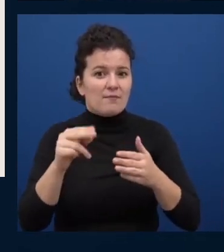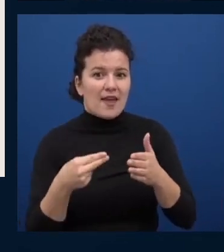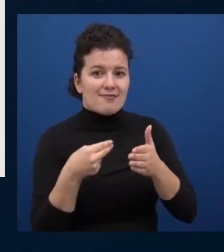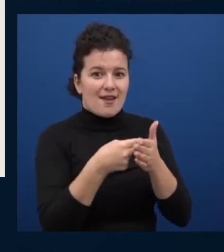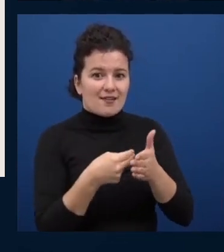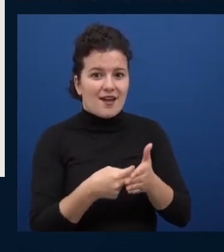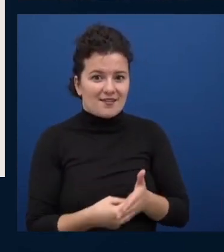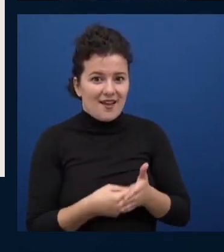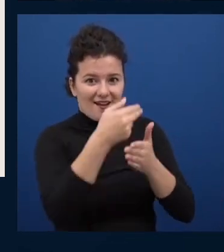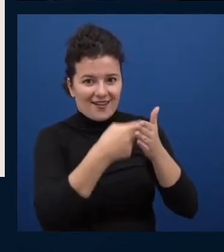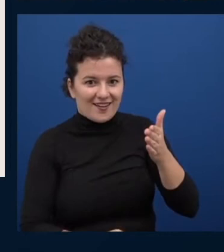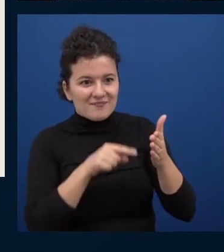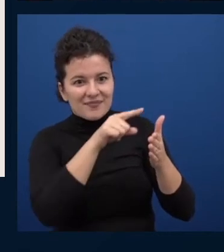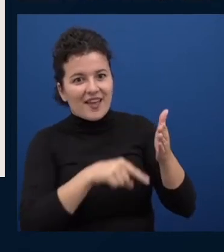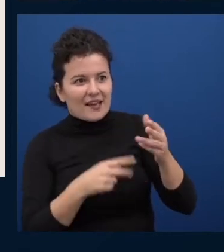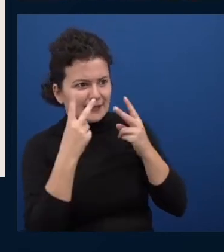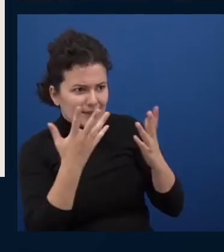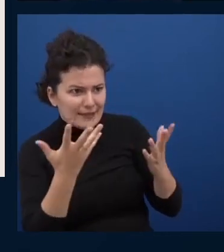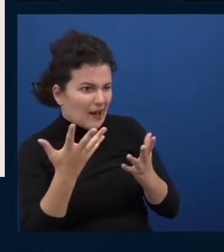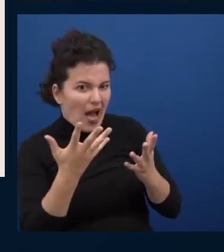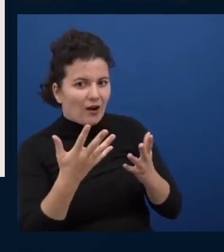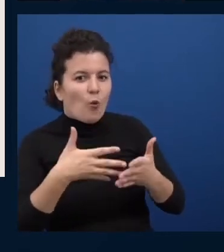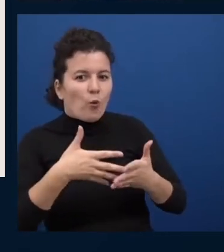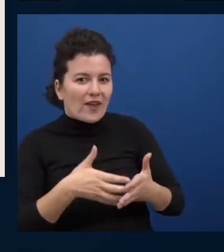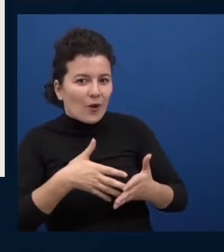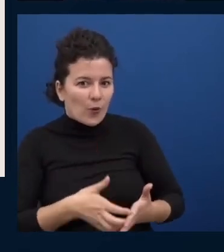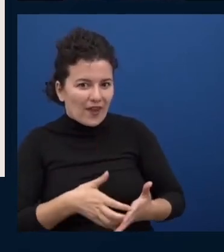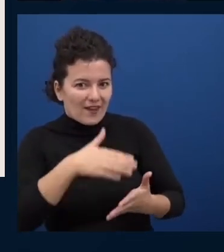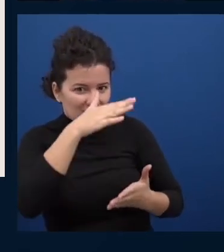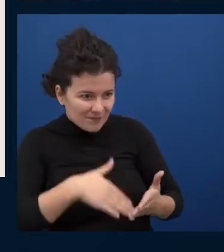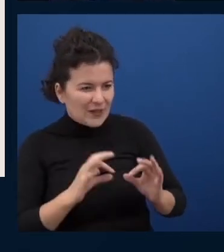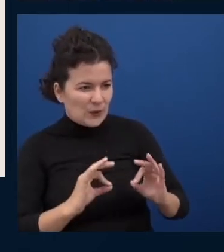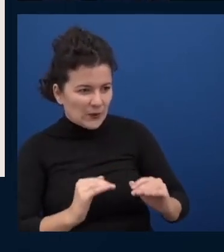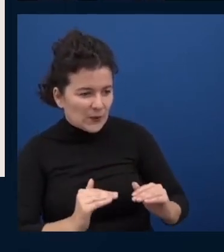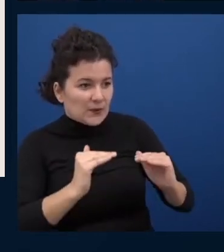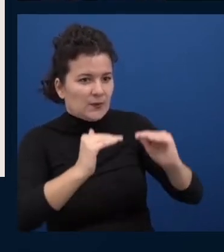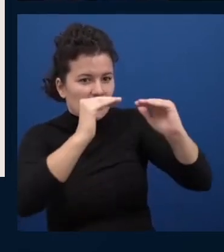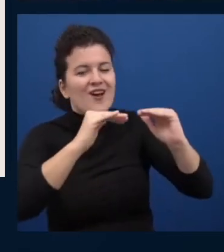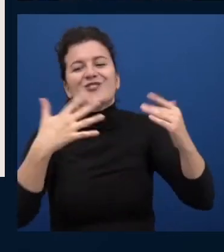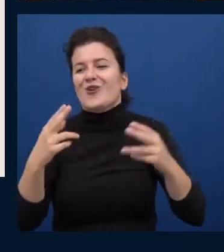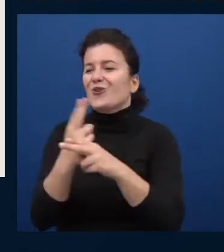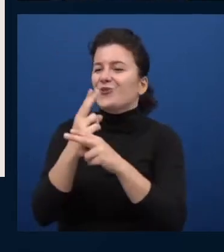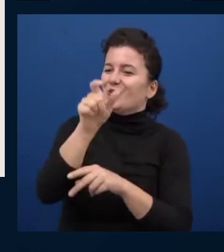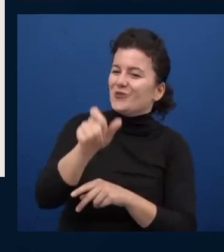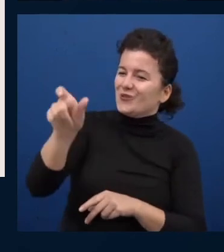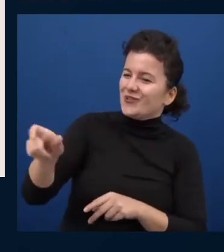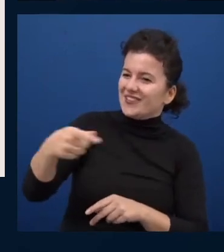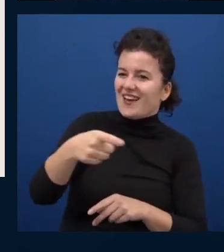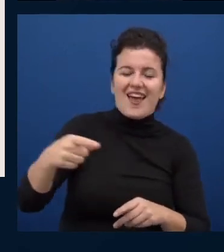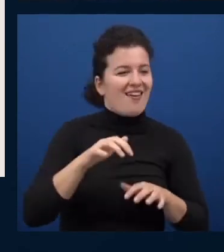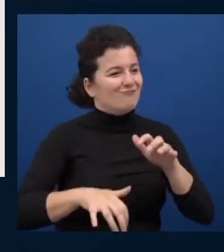fruits, focusing on making the user experience even better. Then we're committing